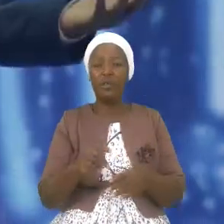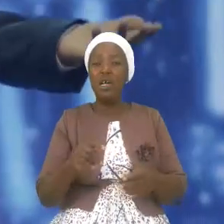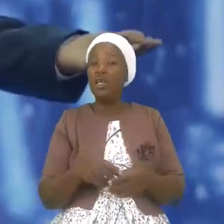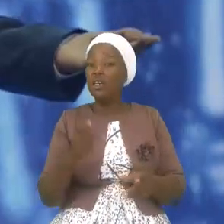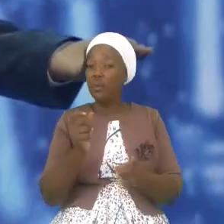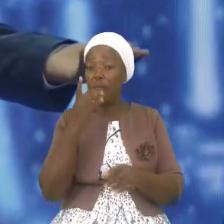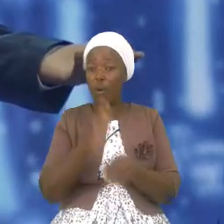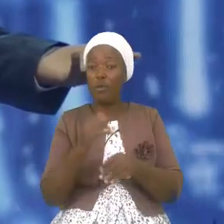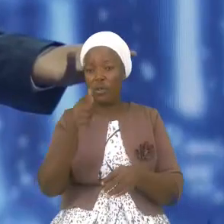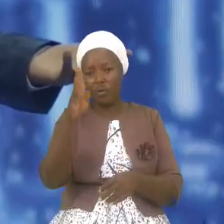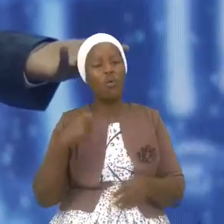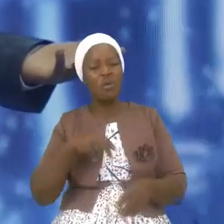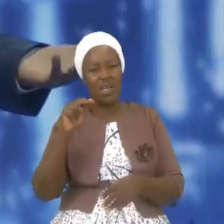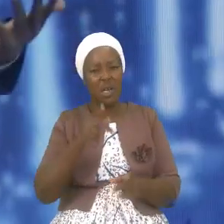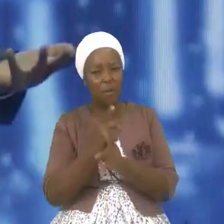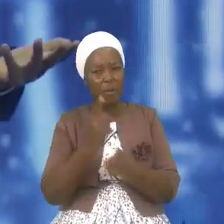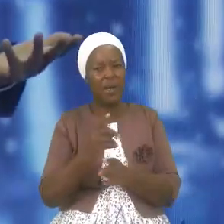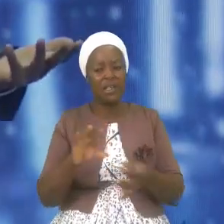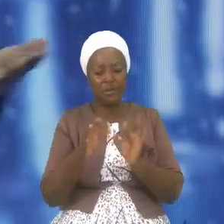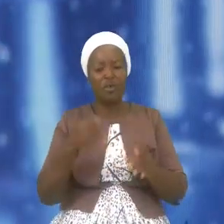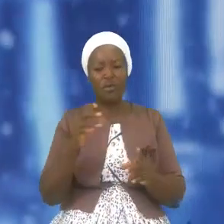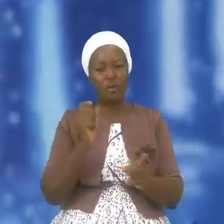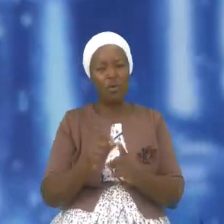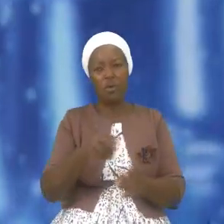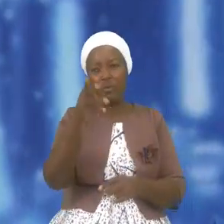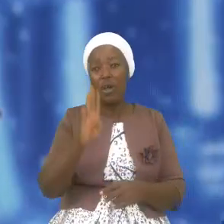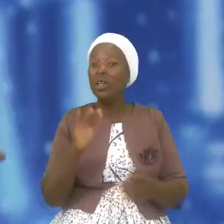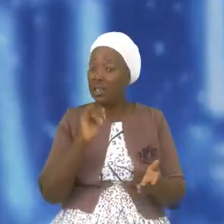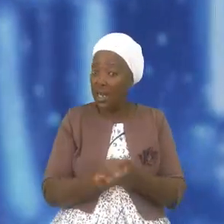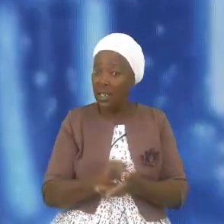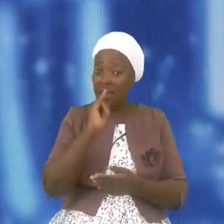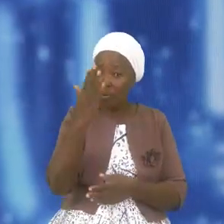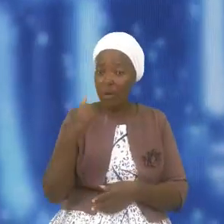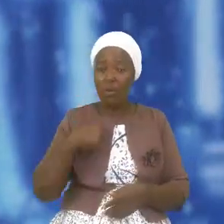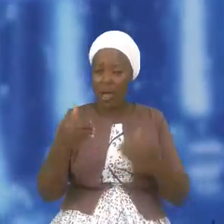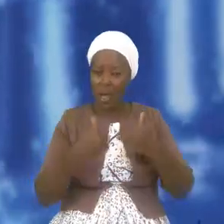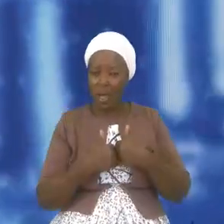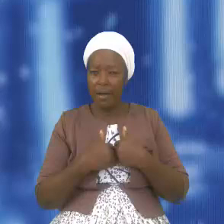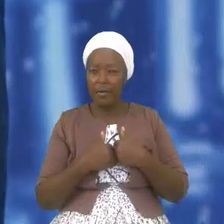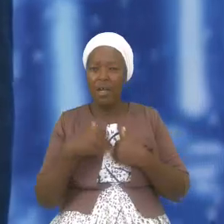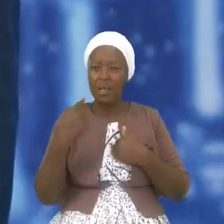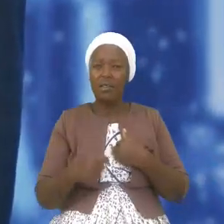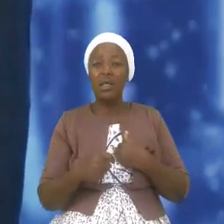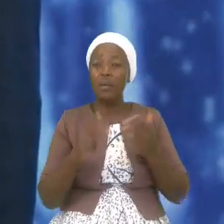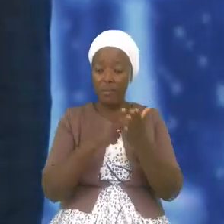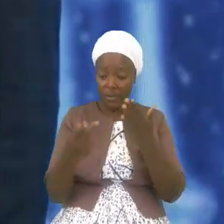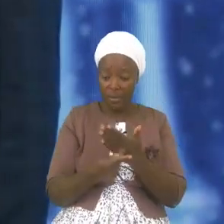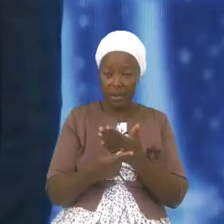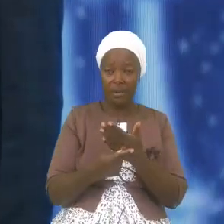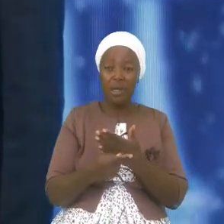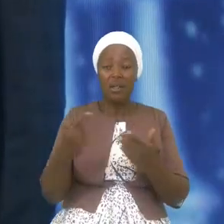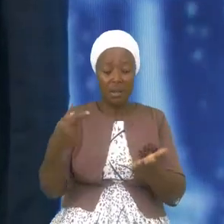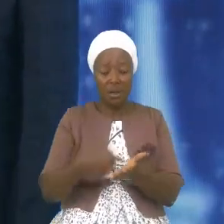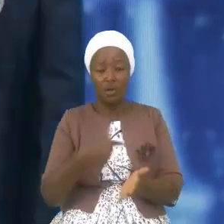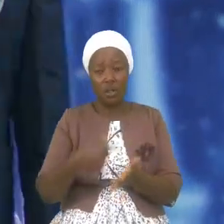That's why we have the crusade, the gospel for every creature. We're not here to entertain